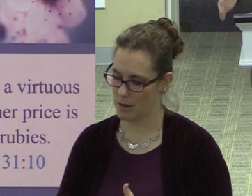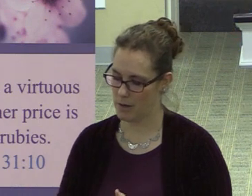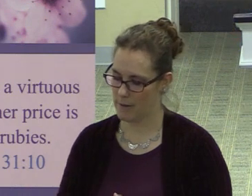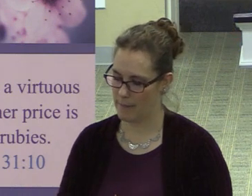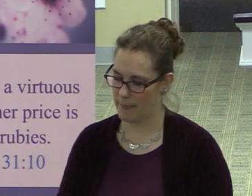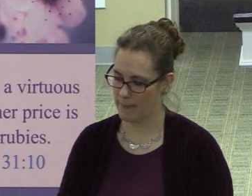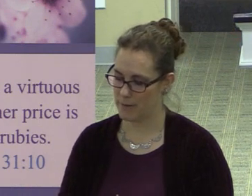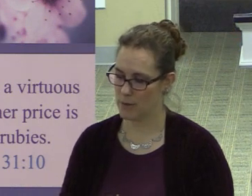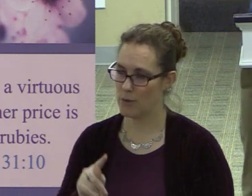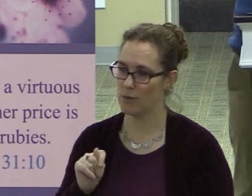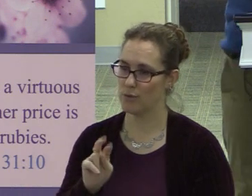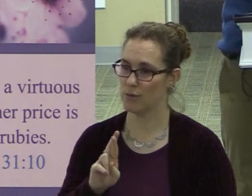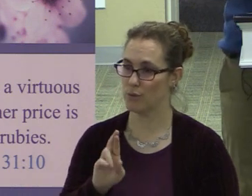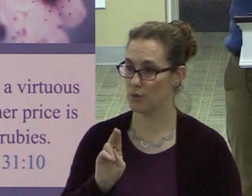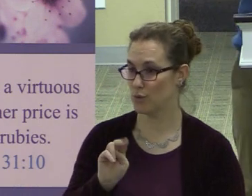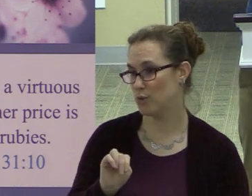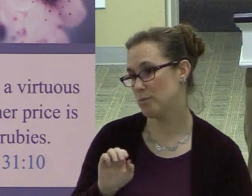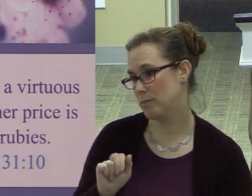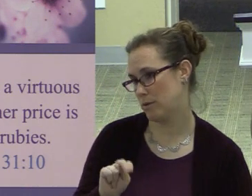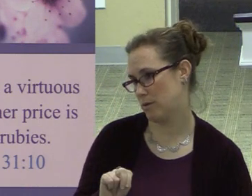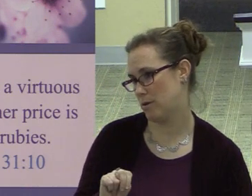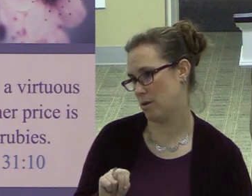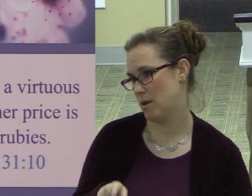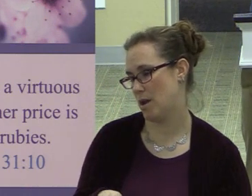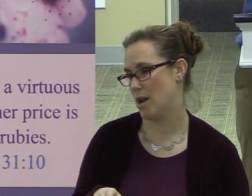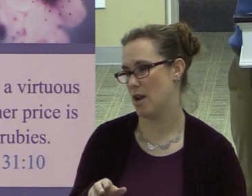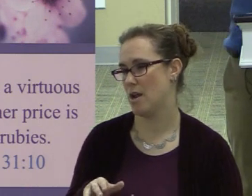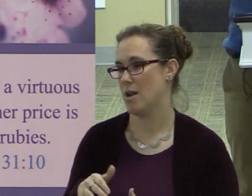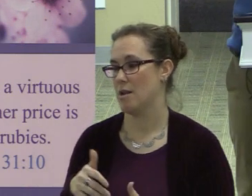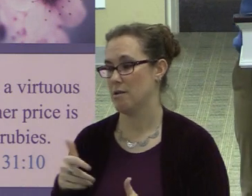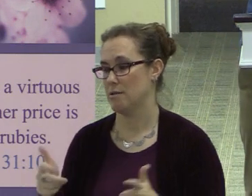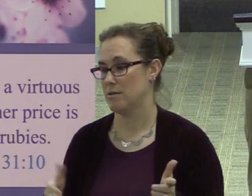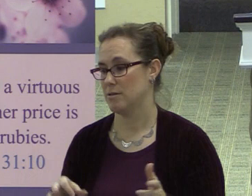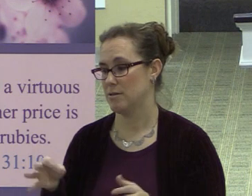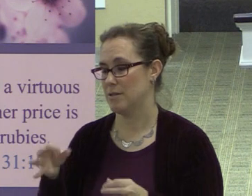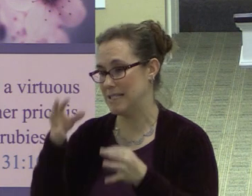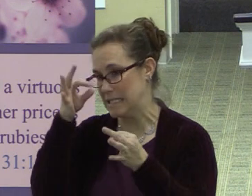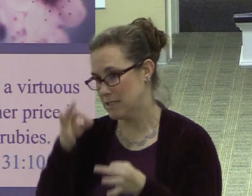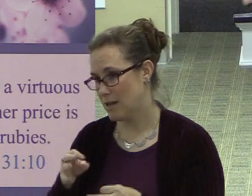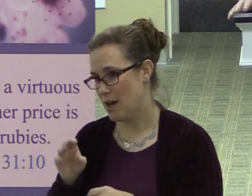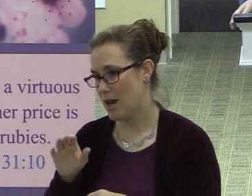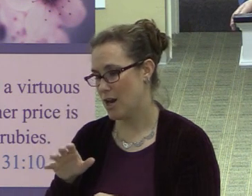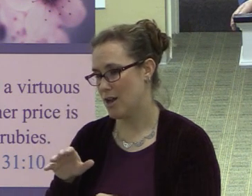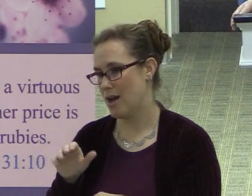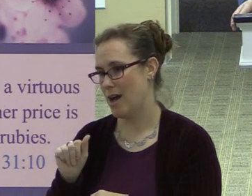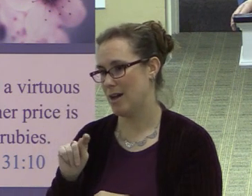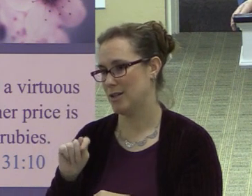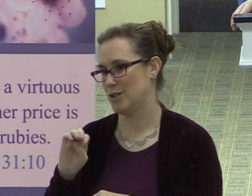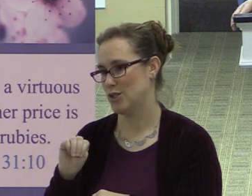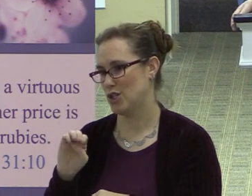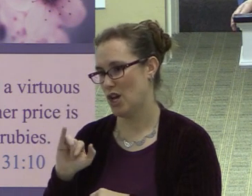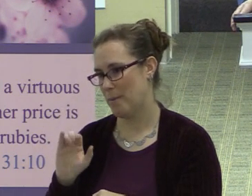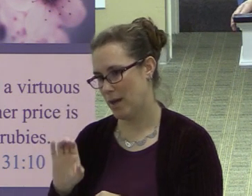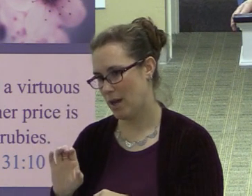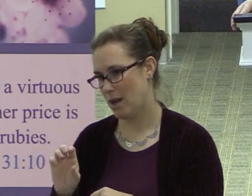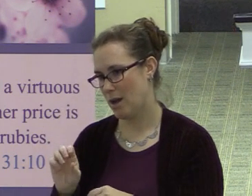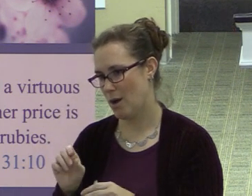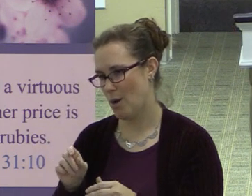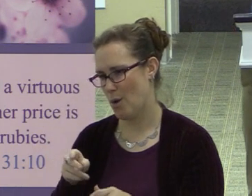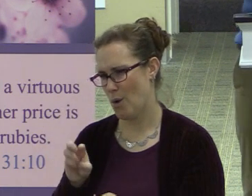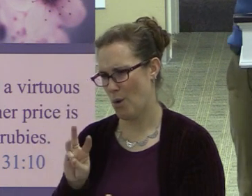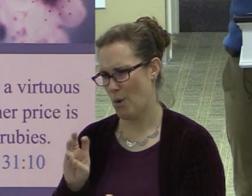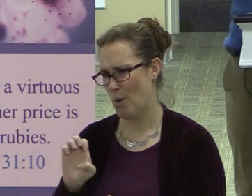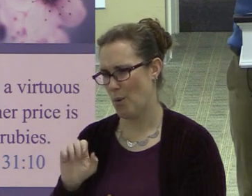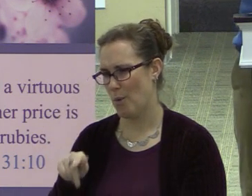And so Truman had the alternative of a nuclear, atomic weapon, I should say.